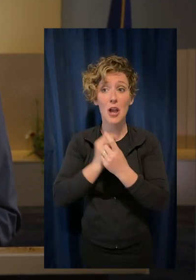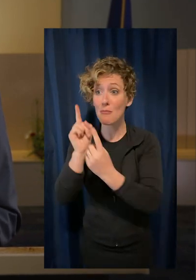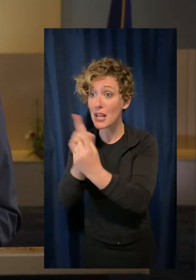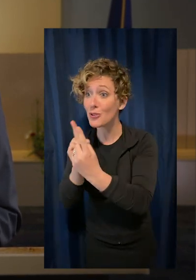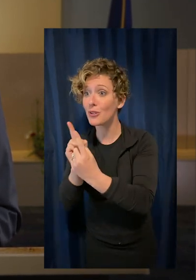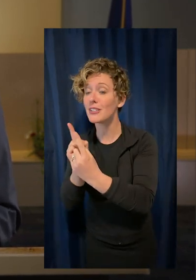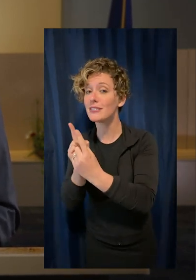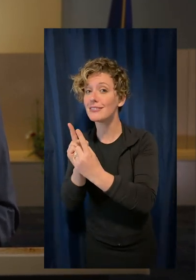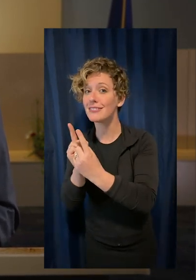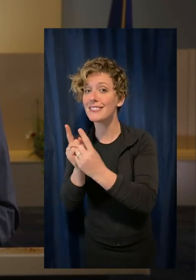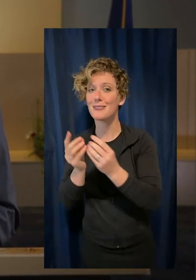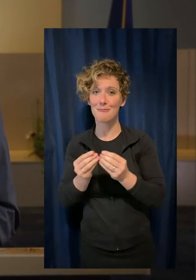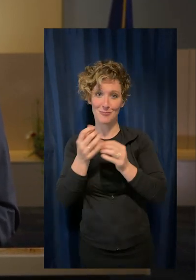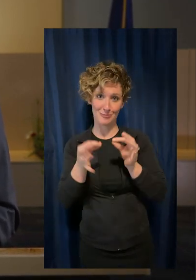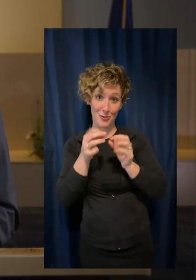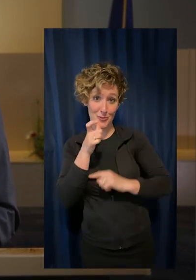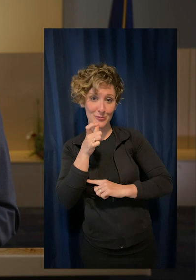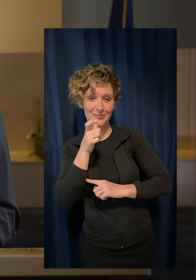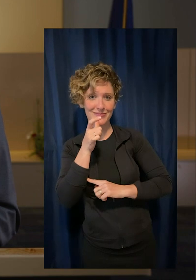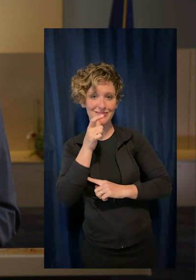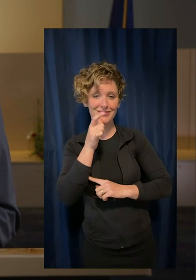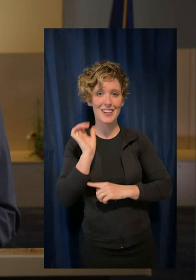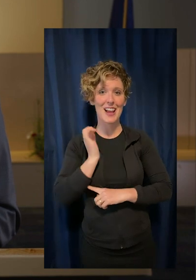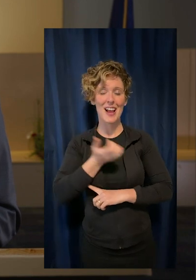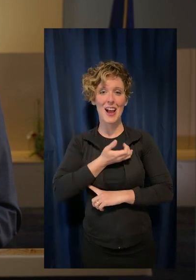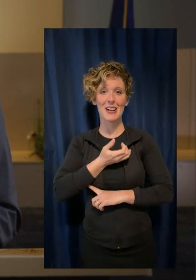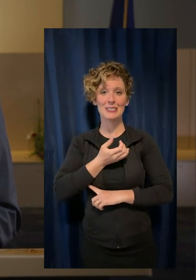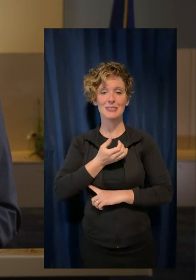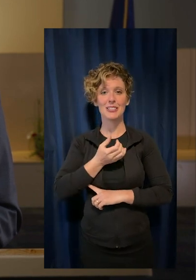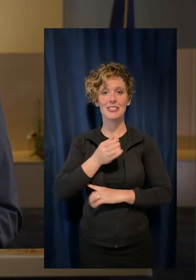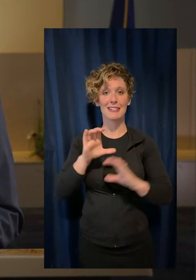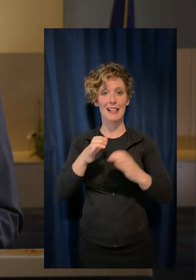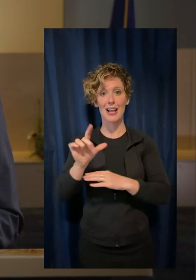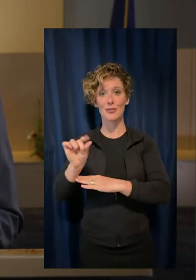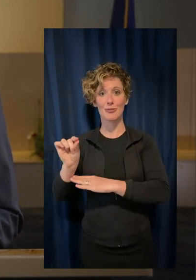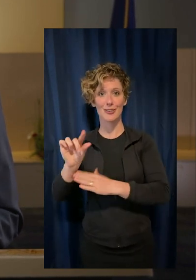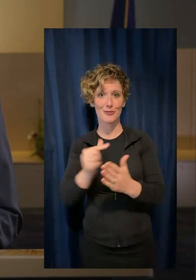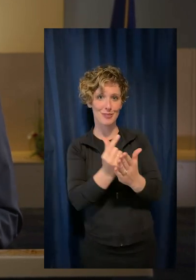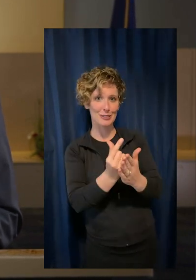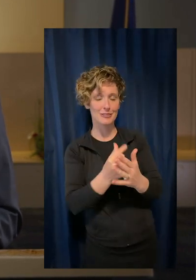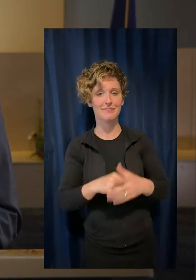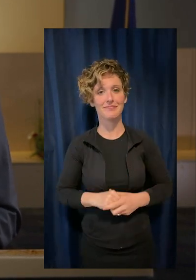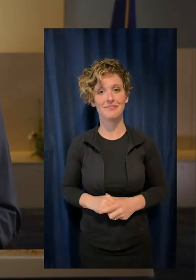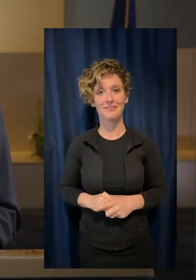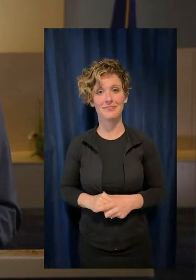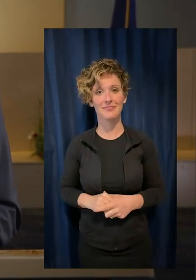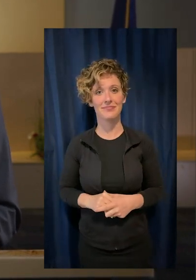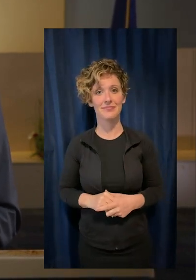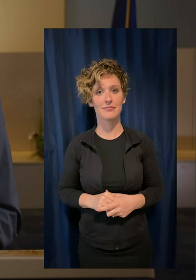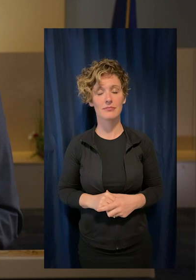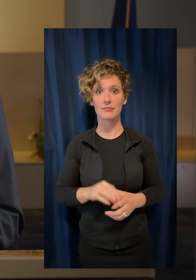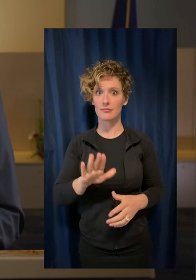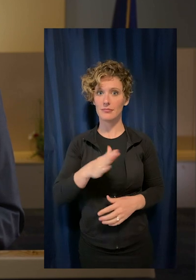most importantly, the Joe Redington Senior, Junior Senior High School Class of 2020 graduates.